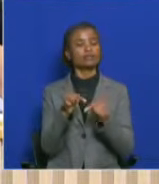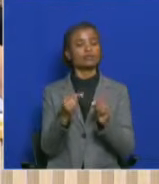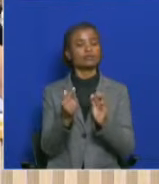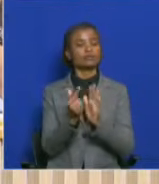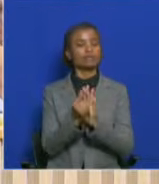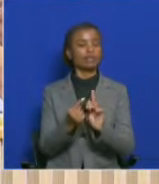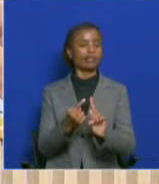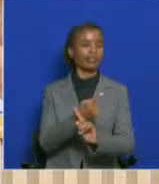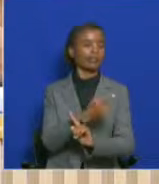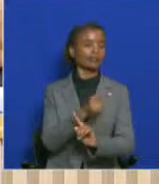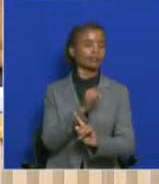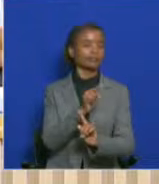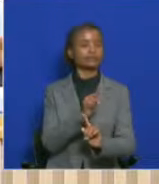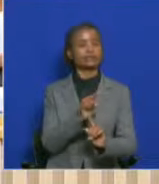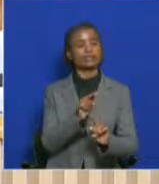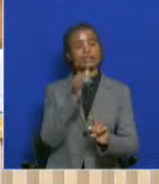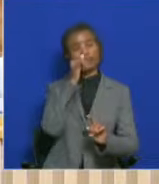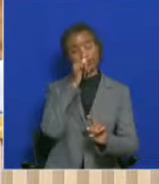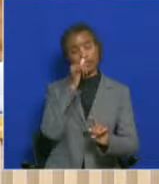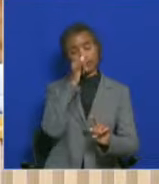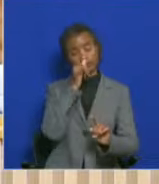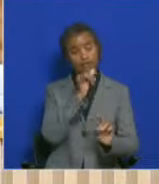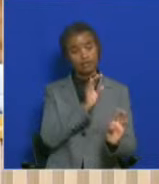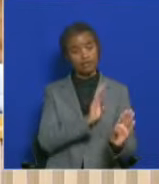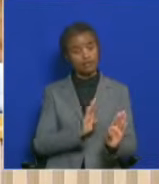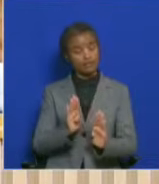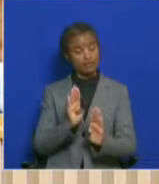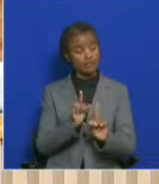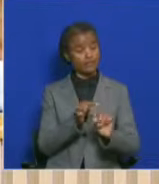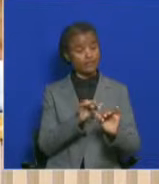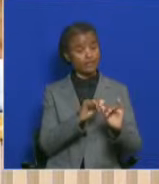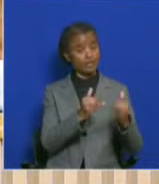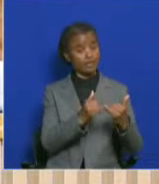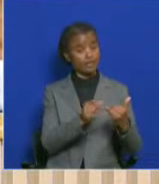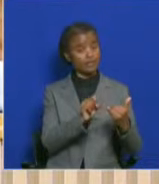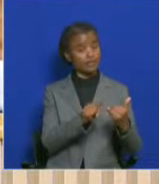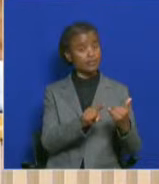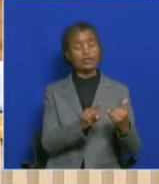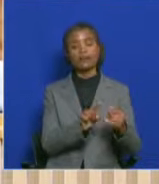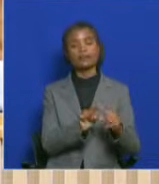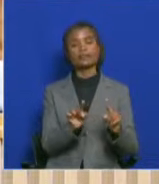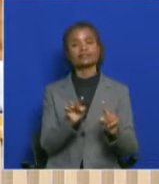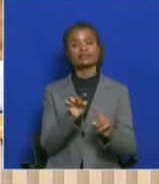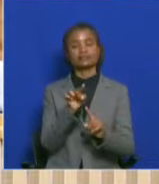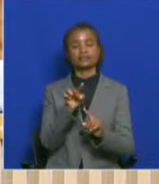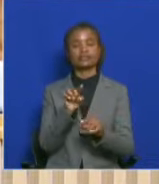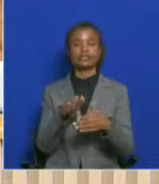Carney Links, but because it's not the only incident in which there is this